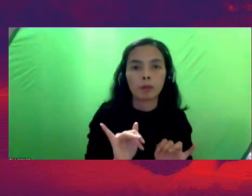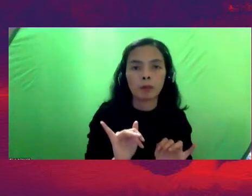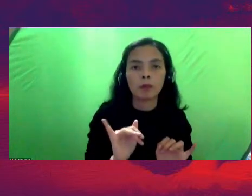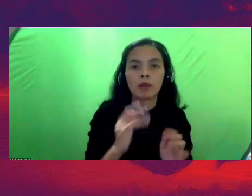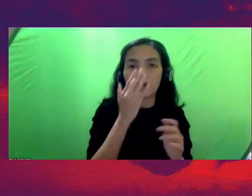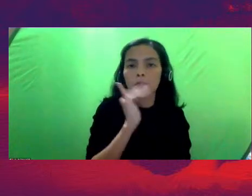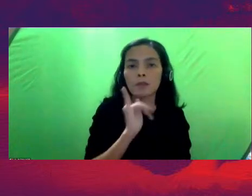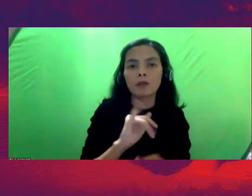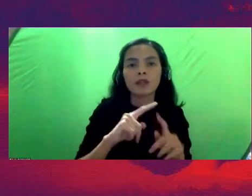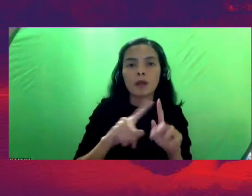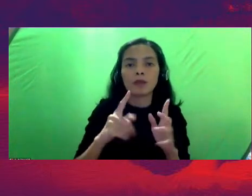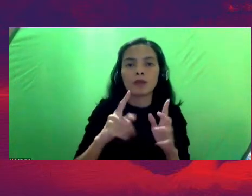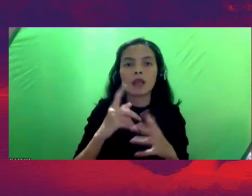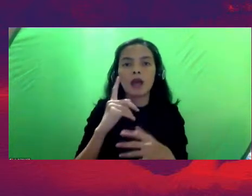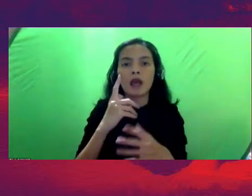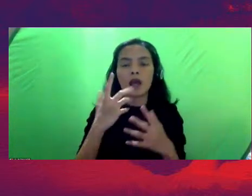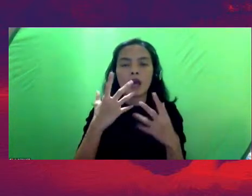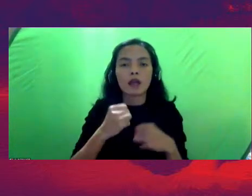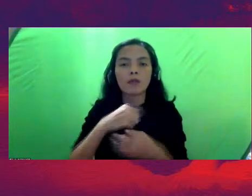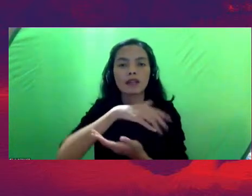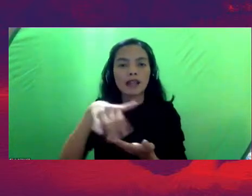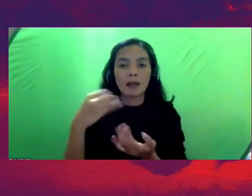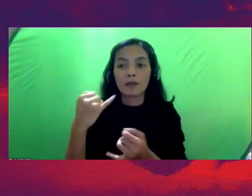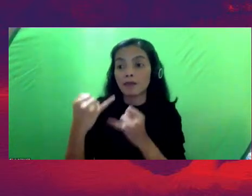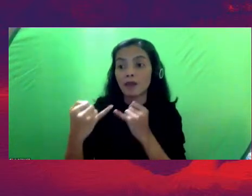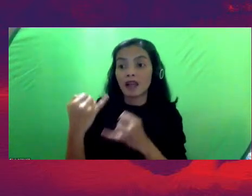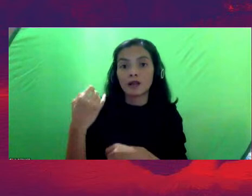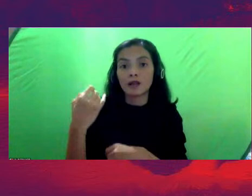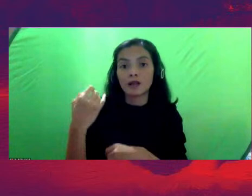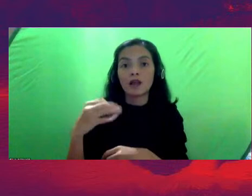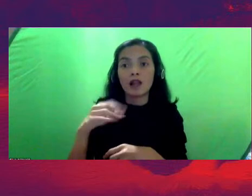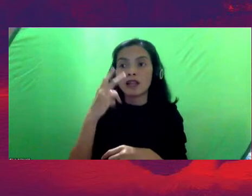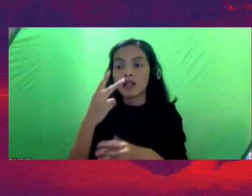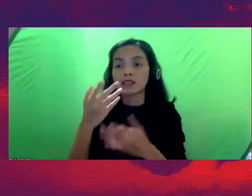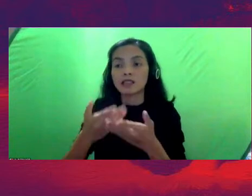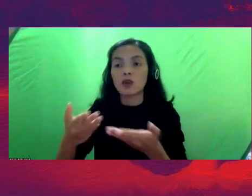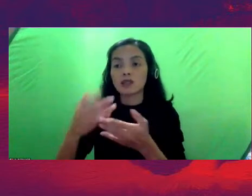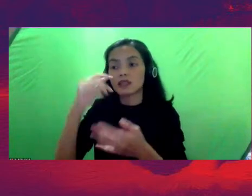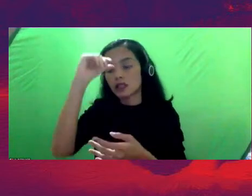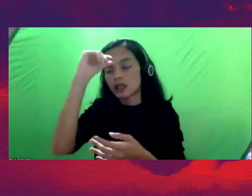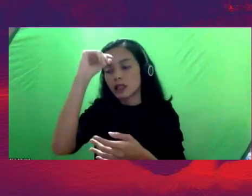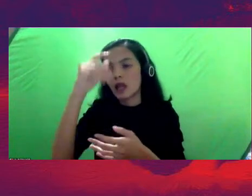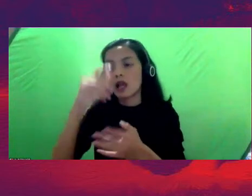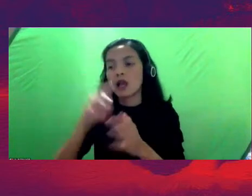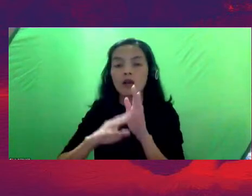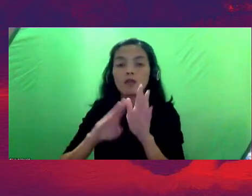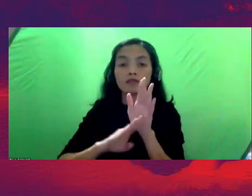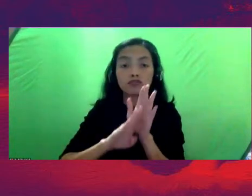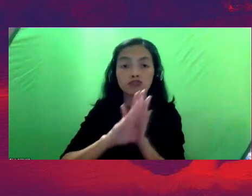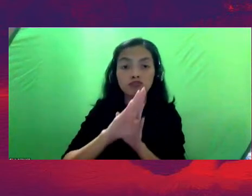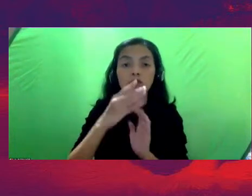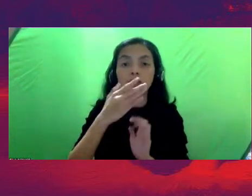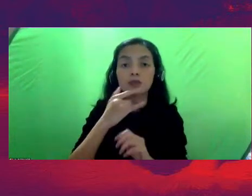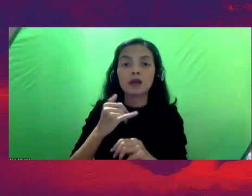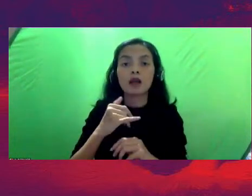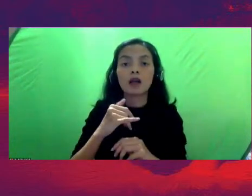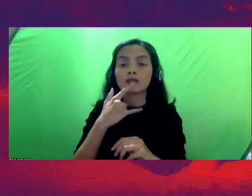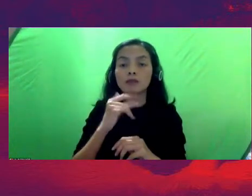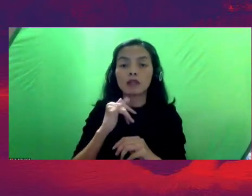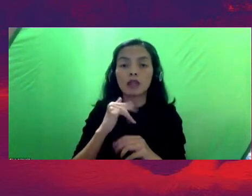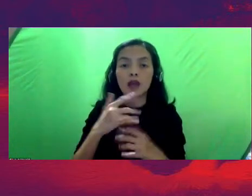data would shed some light on how much India has progressed through the T3 time period, and these numbers will be published